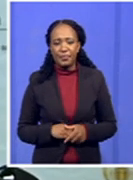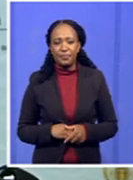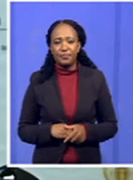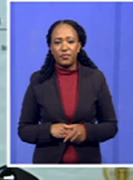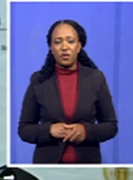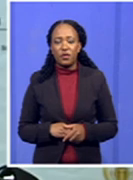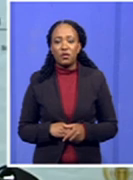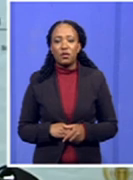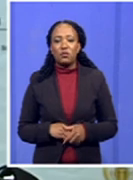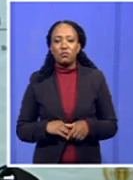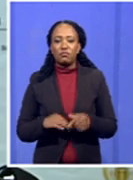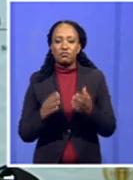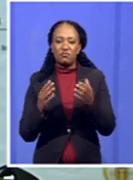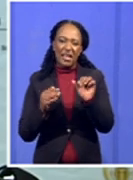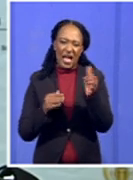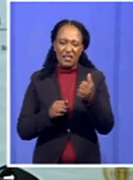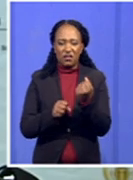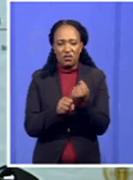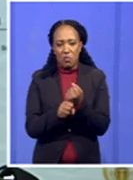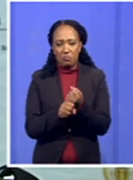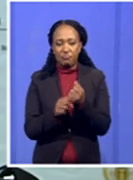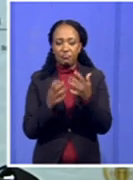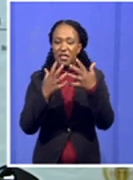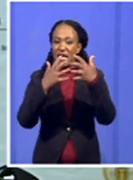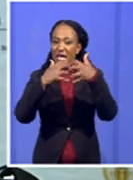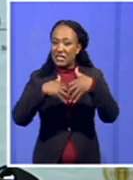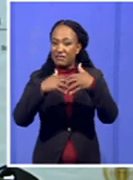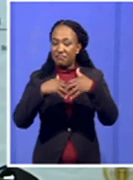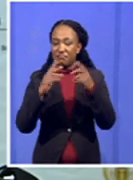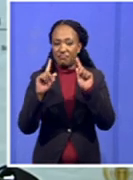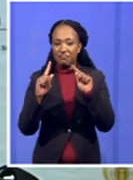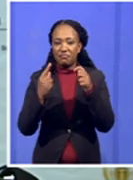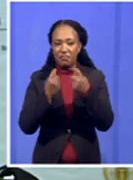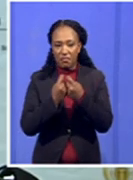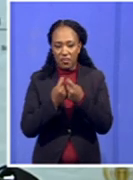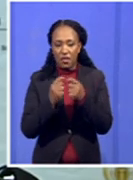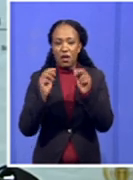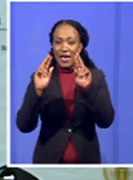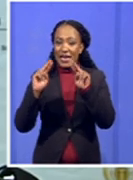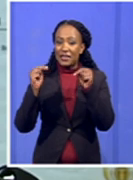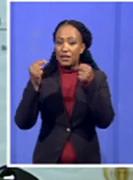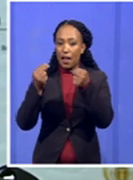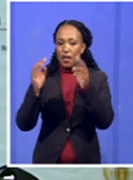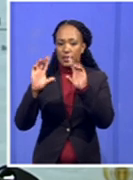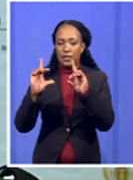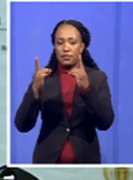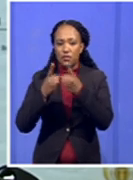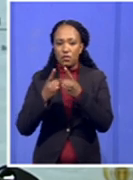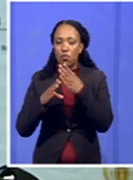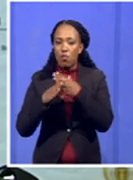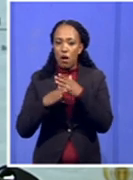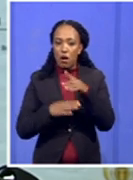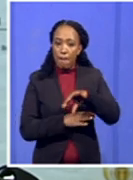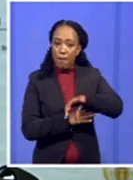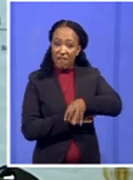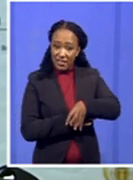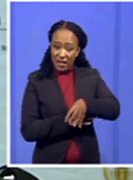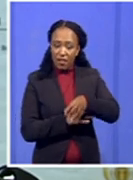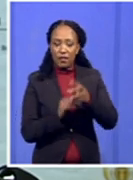the engineering team from National Department working with the Provincial Department of